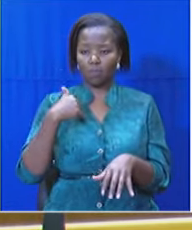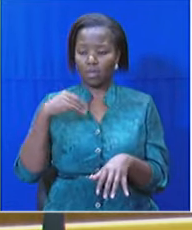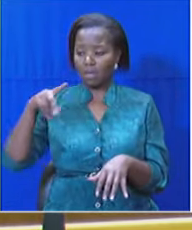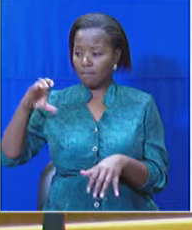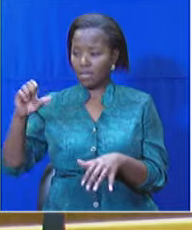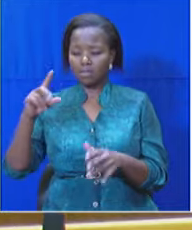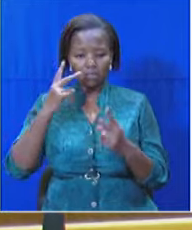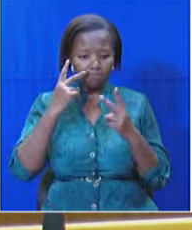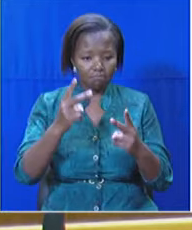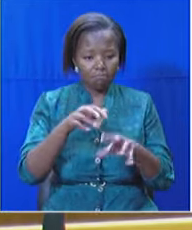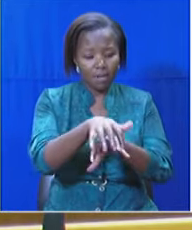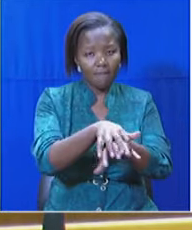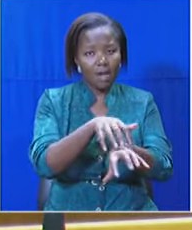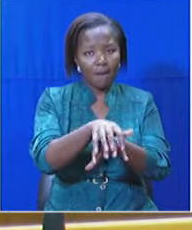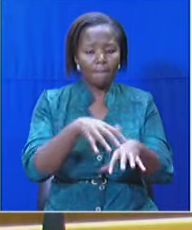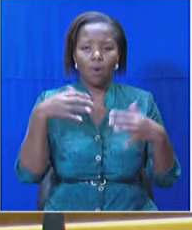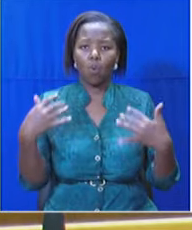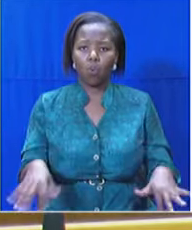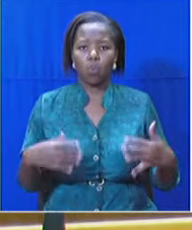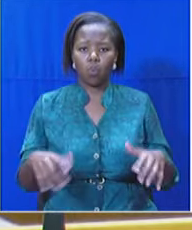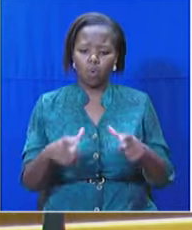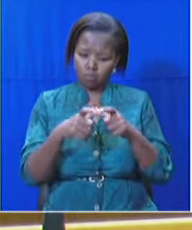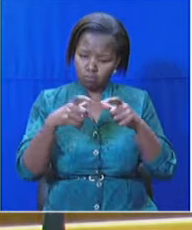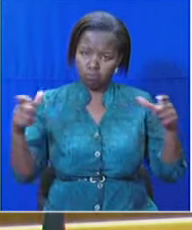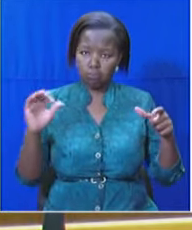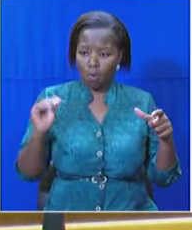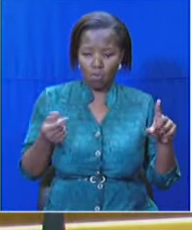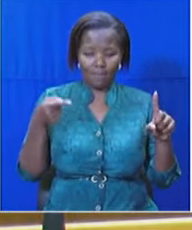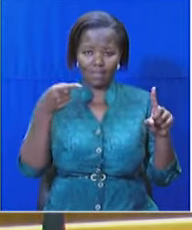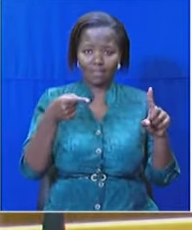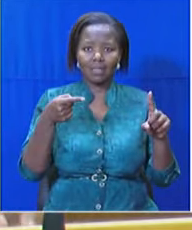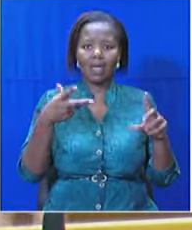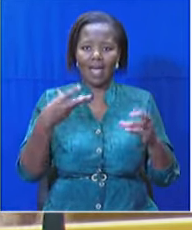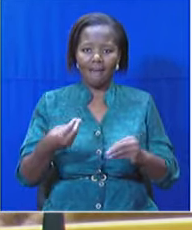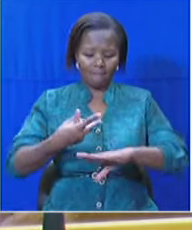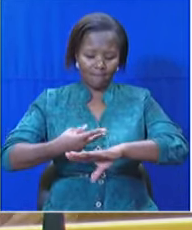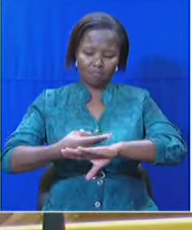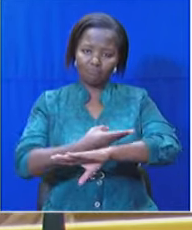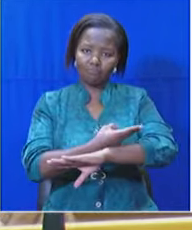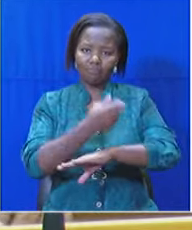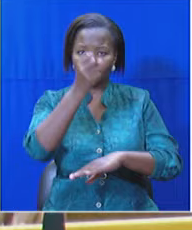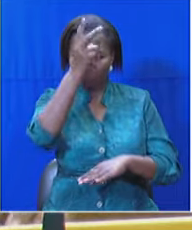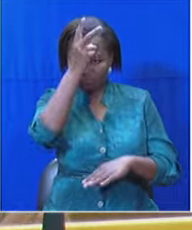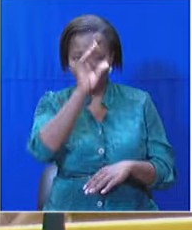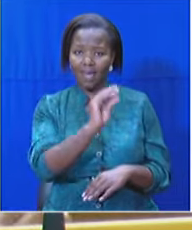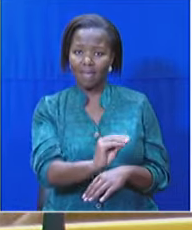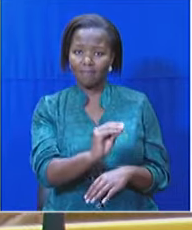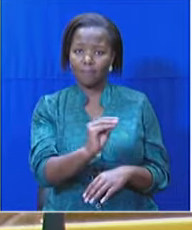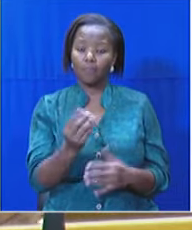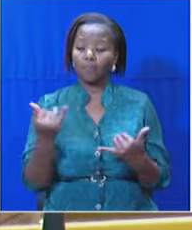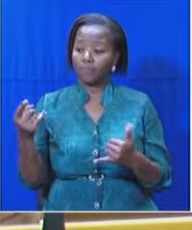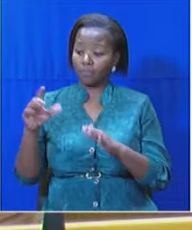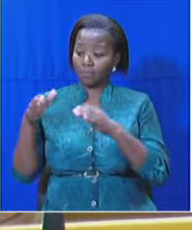this farm and saw the success of this woman who is a livestock farmer. Beneficiaries of the program